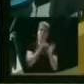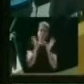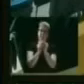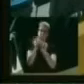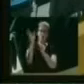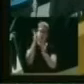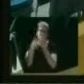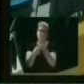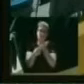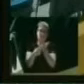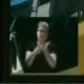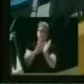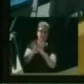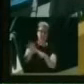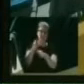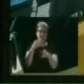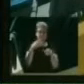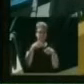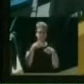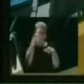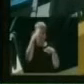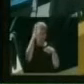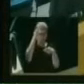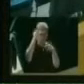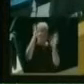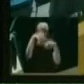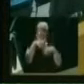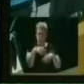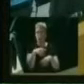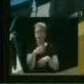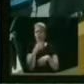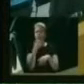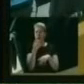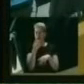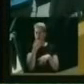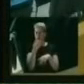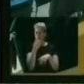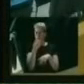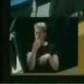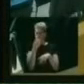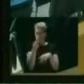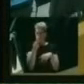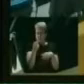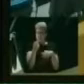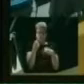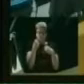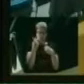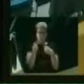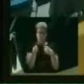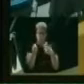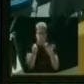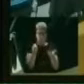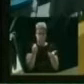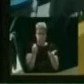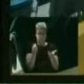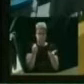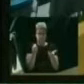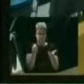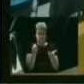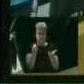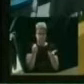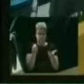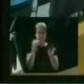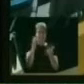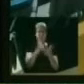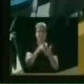correctly, or maybe the one after that. I don't really know what it's going to be. So, once again,